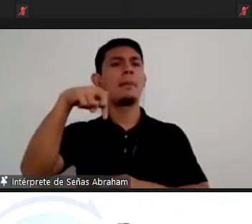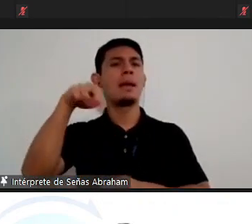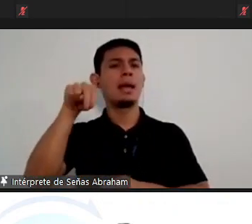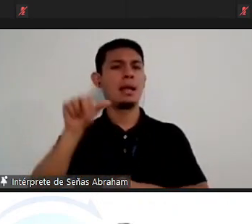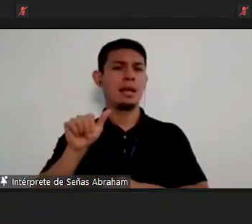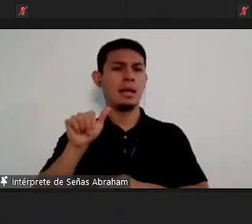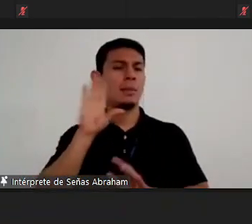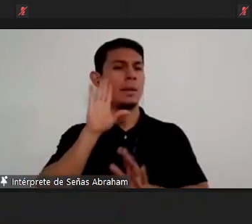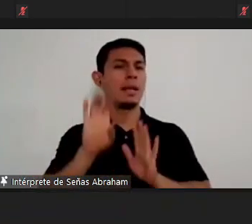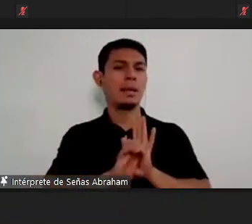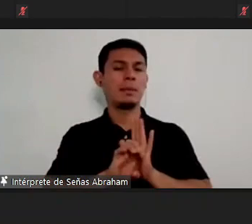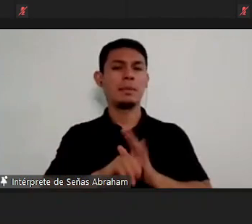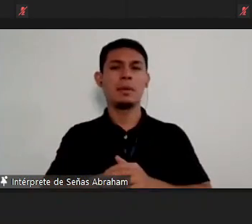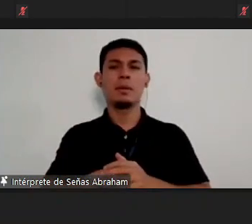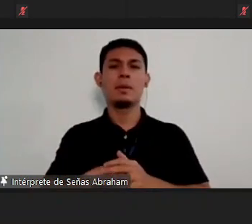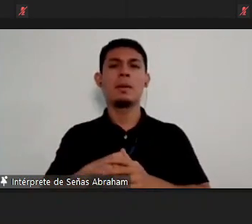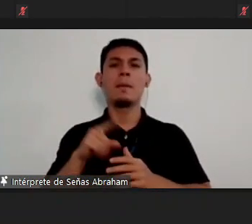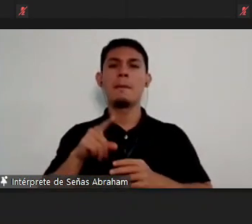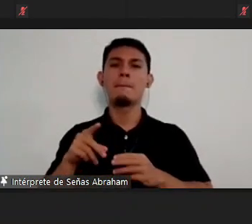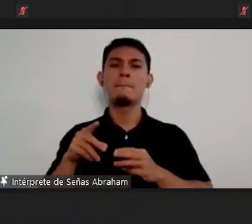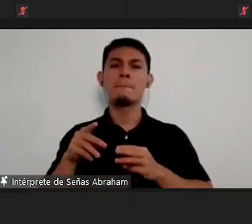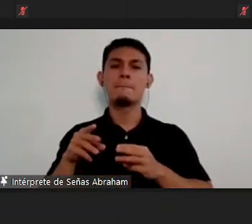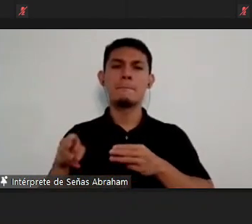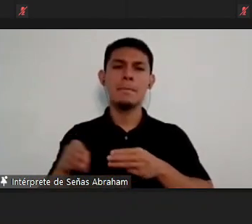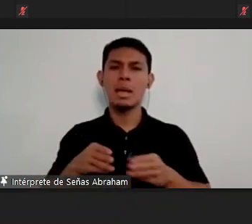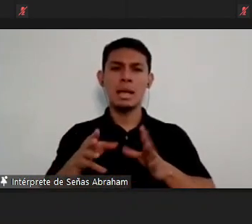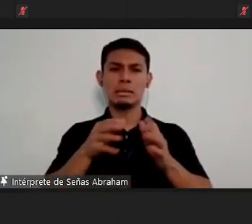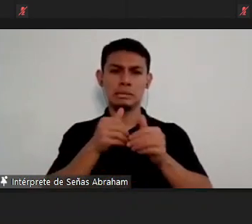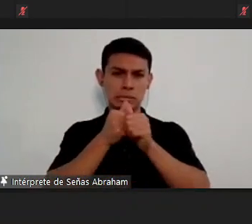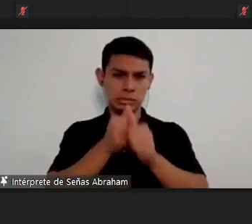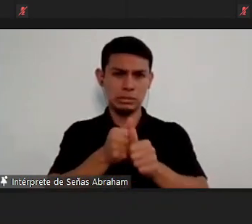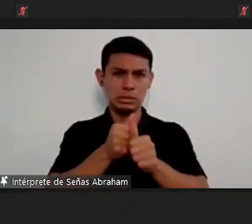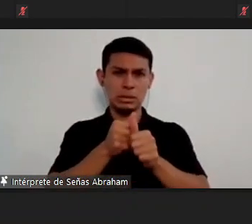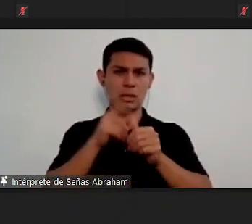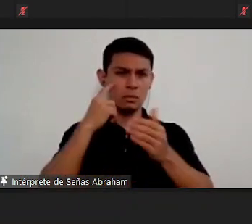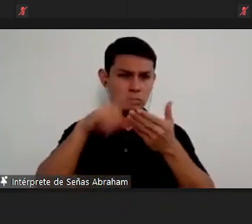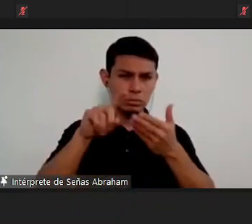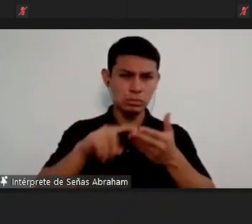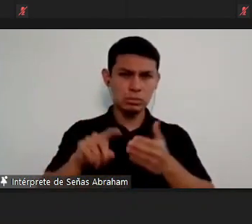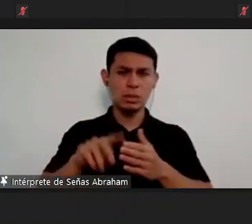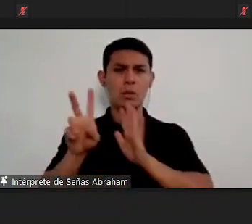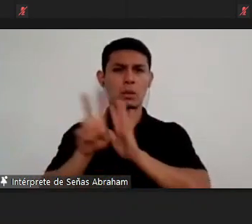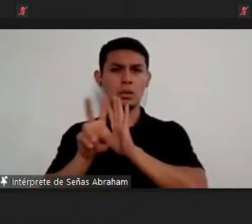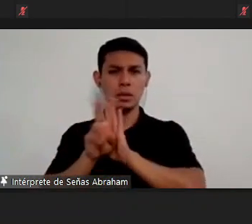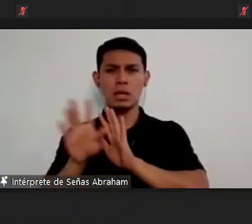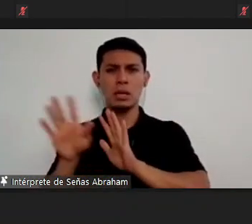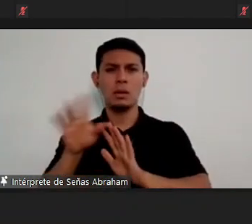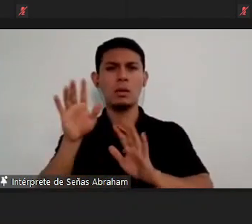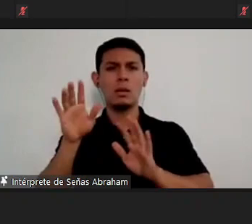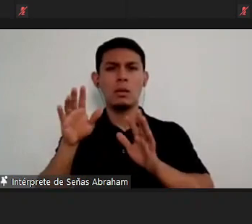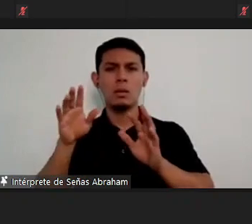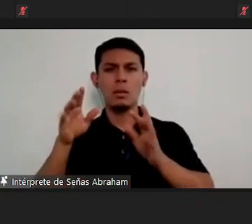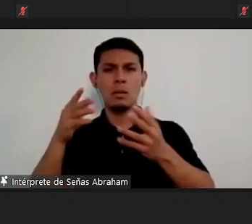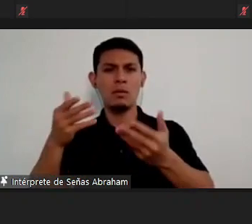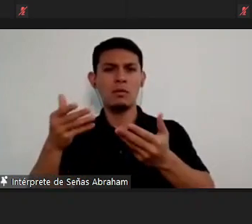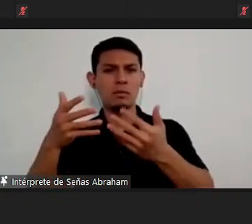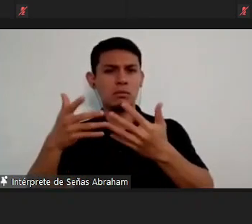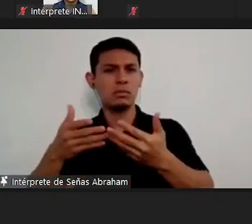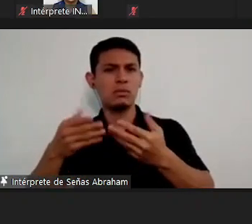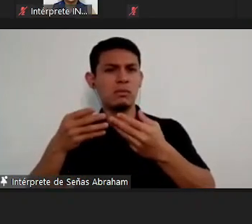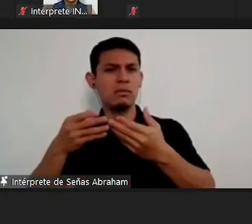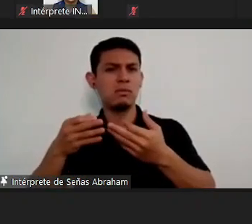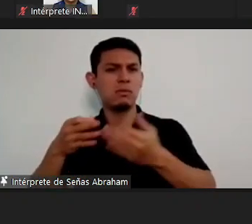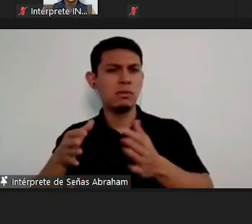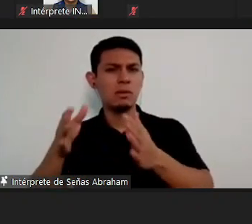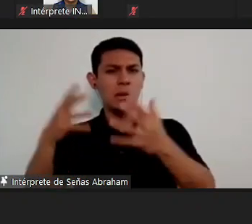looking for in our country for example we can see a mechanism of follow-up monitoring and voluntary report and the